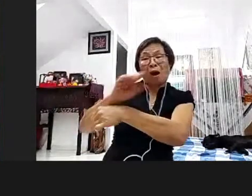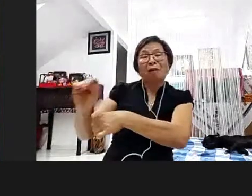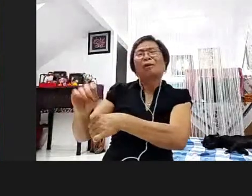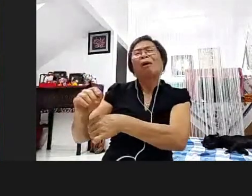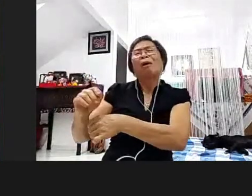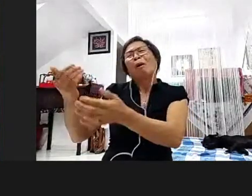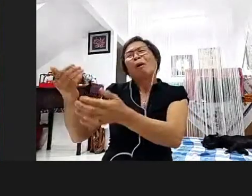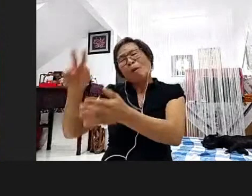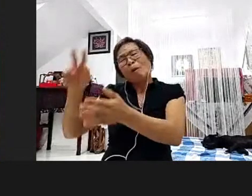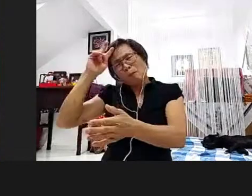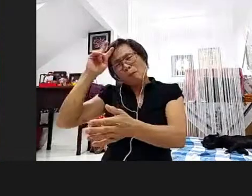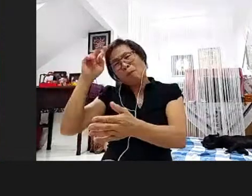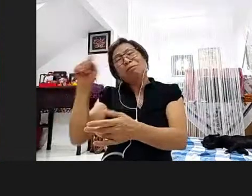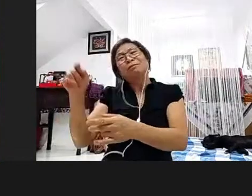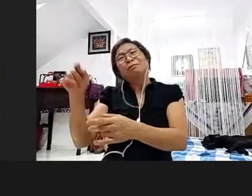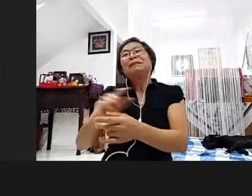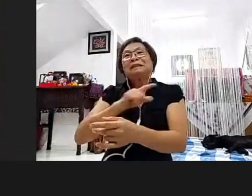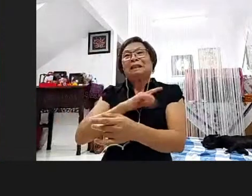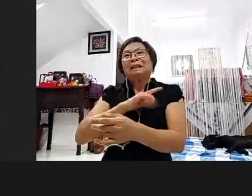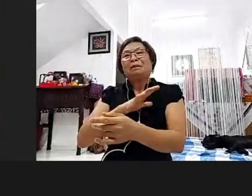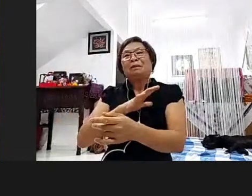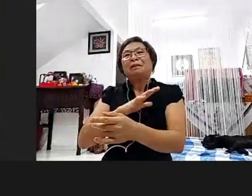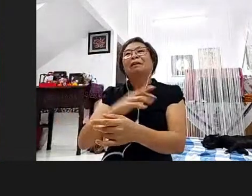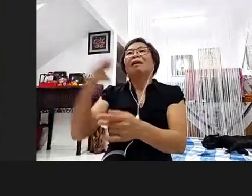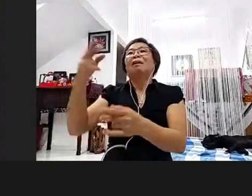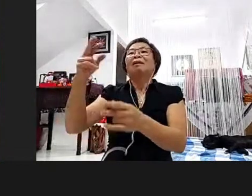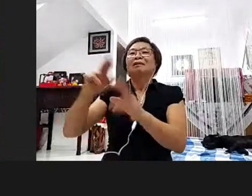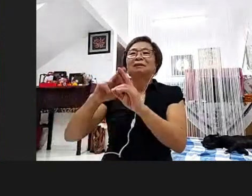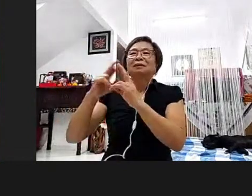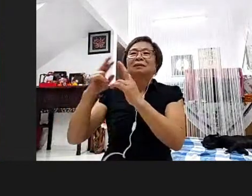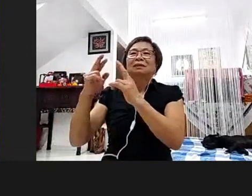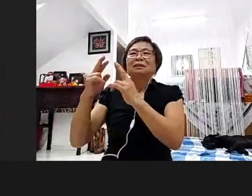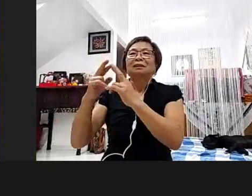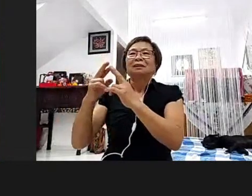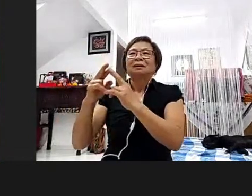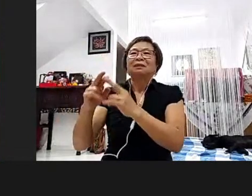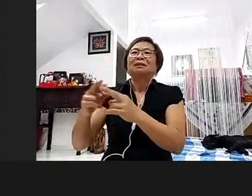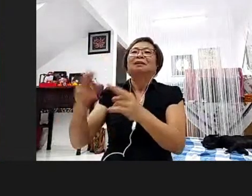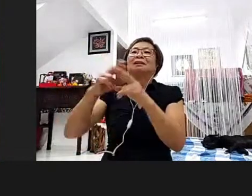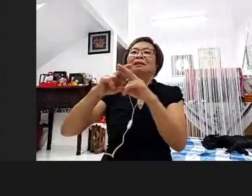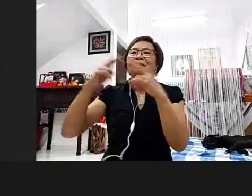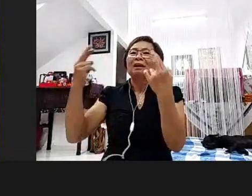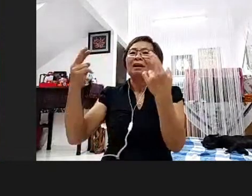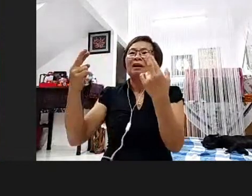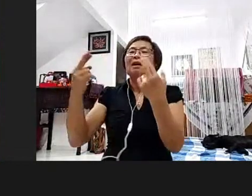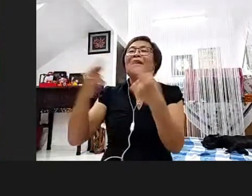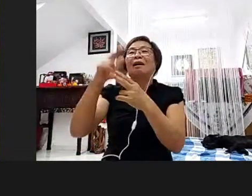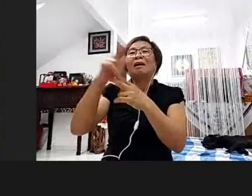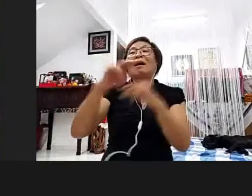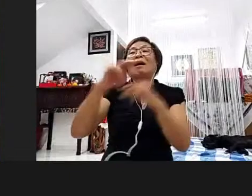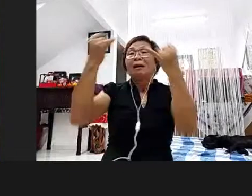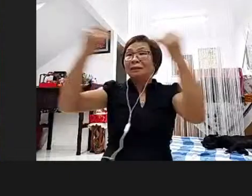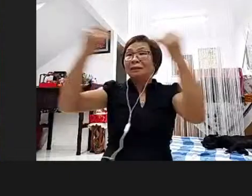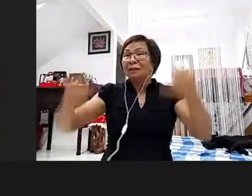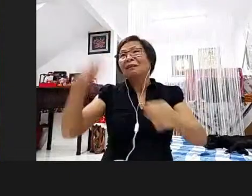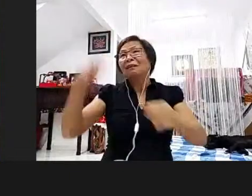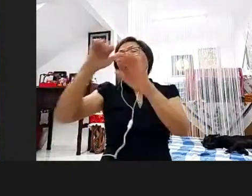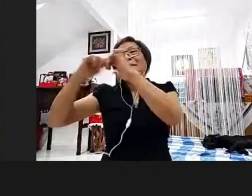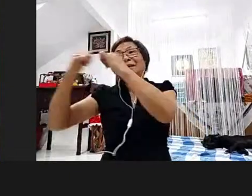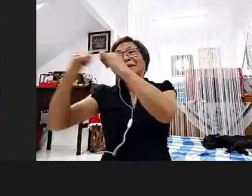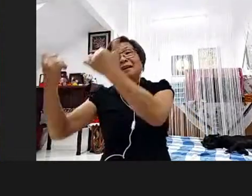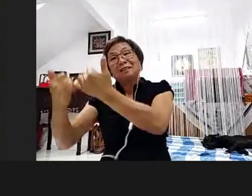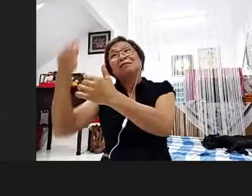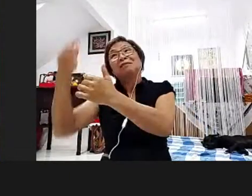frequently sought after by the royal palace, by the government agencies to do actually sign